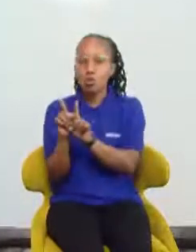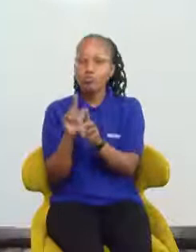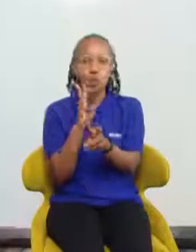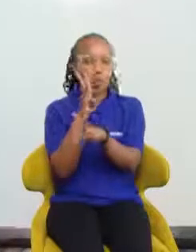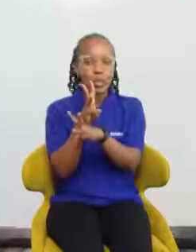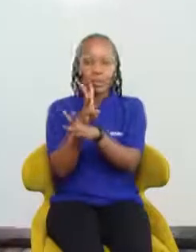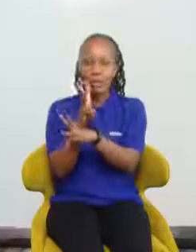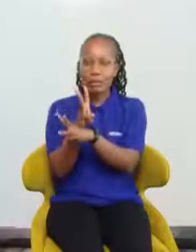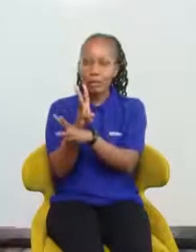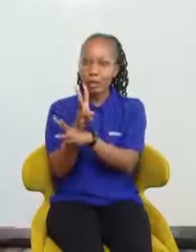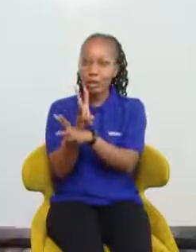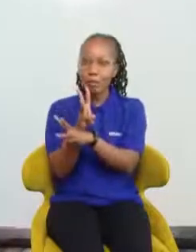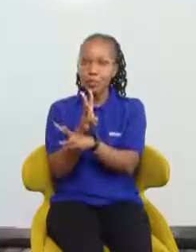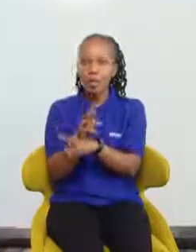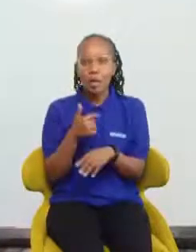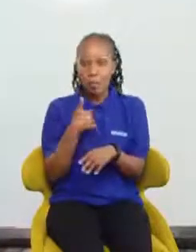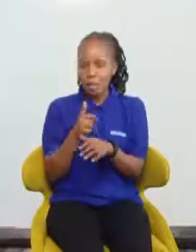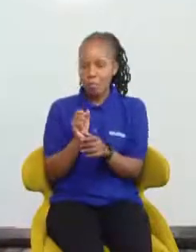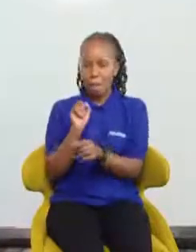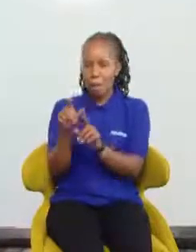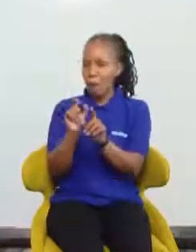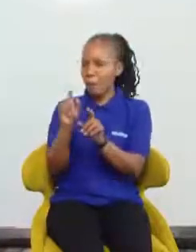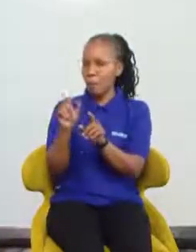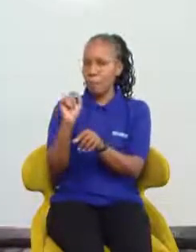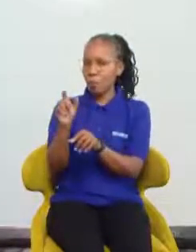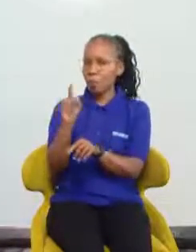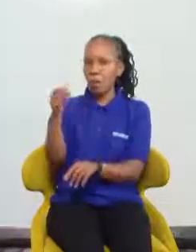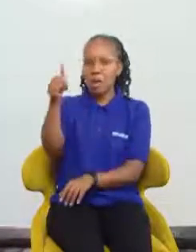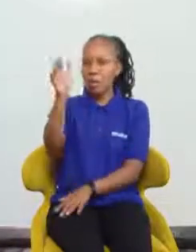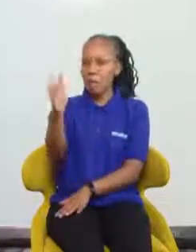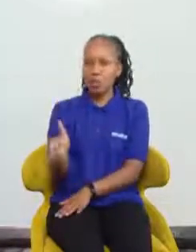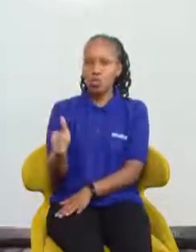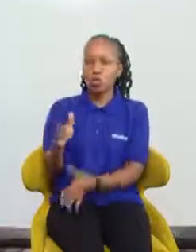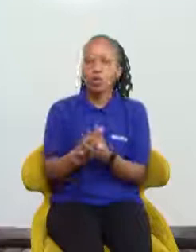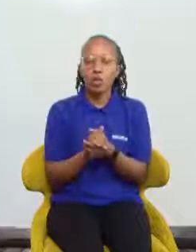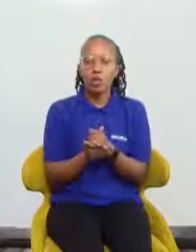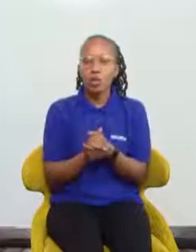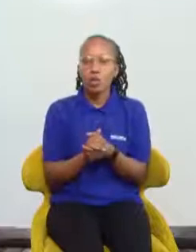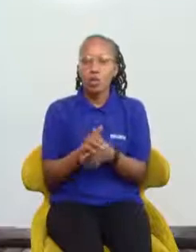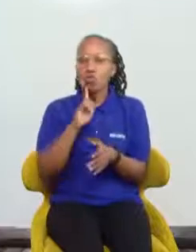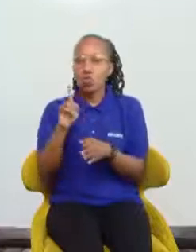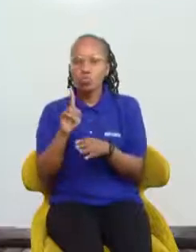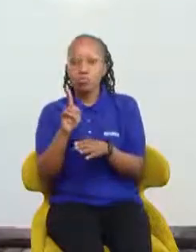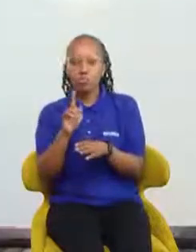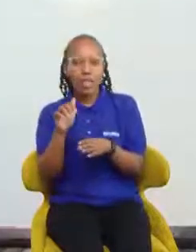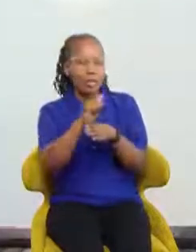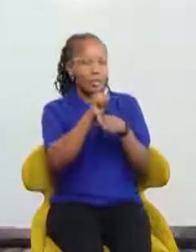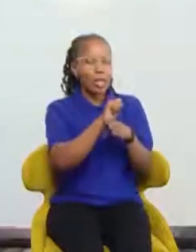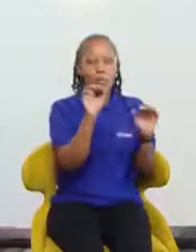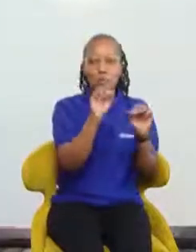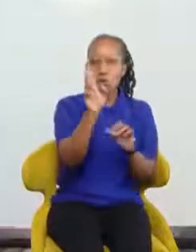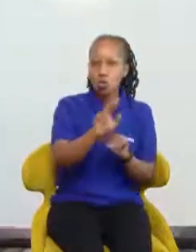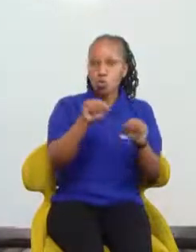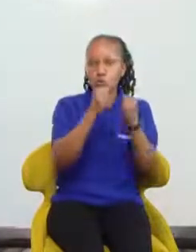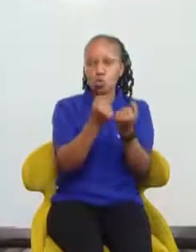WhatsApp. So I just also text anybody that is around. So I didn't have prior training to using social media, to using